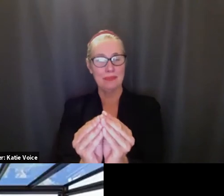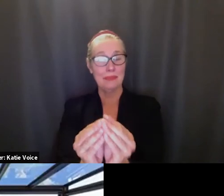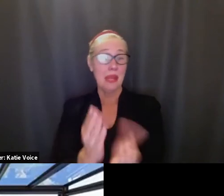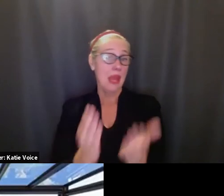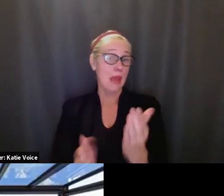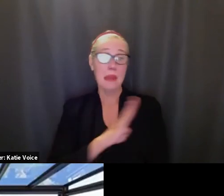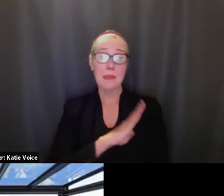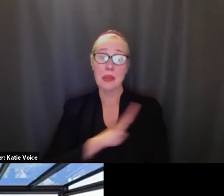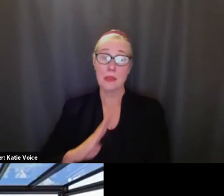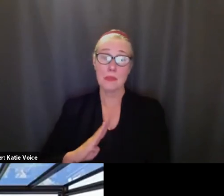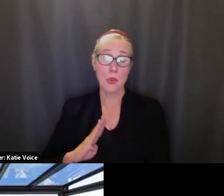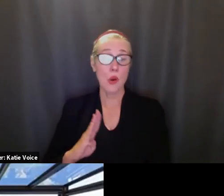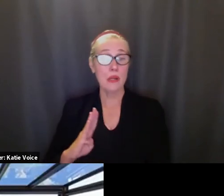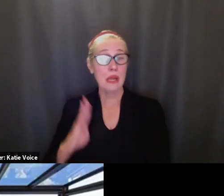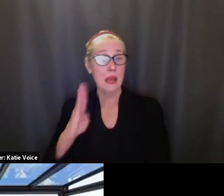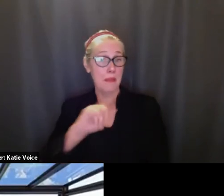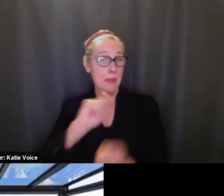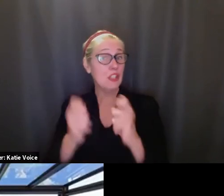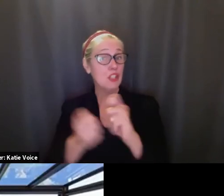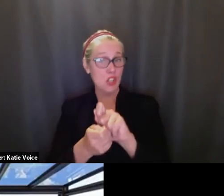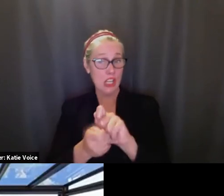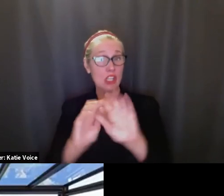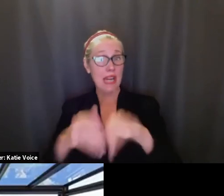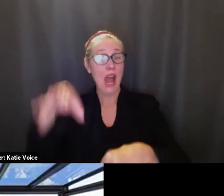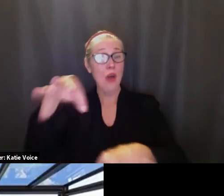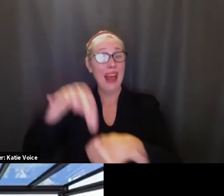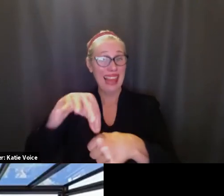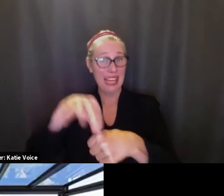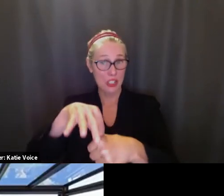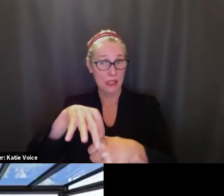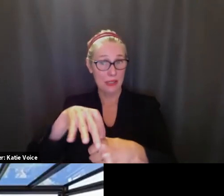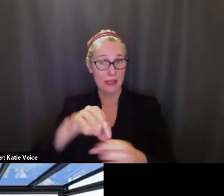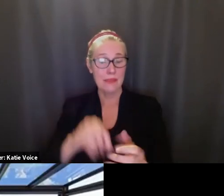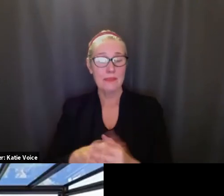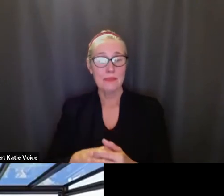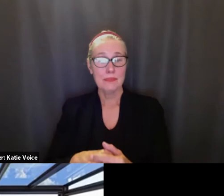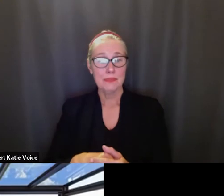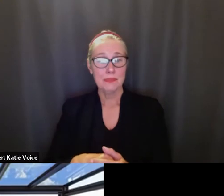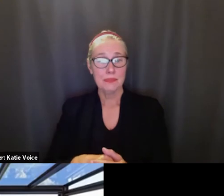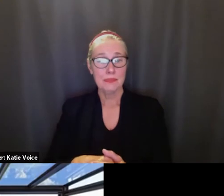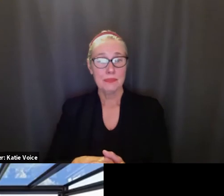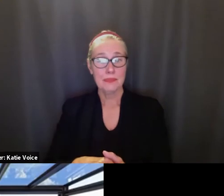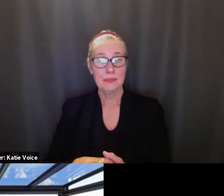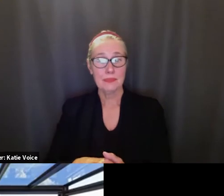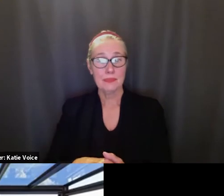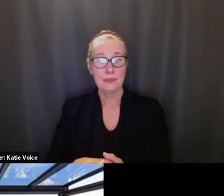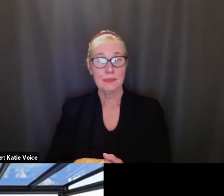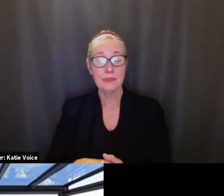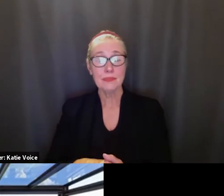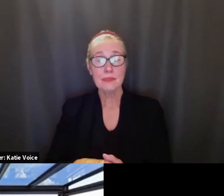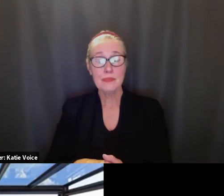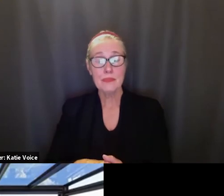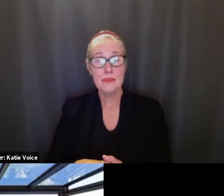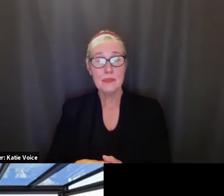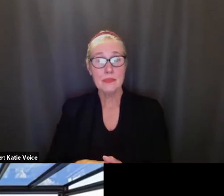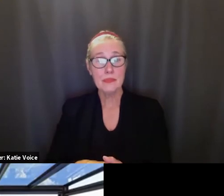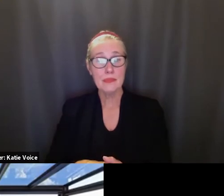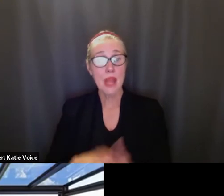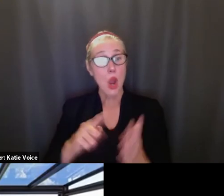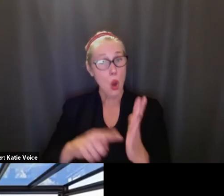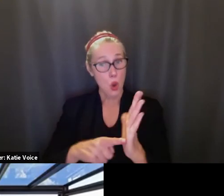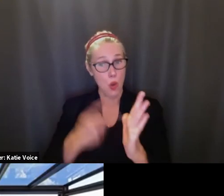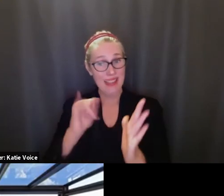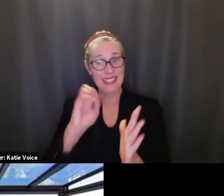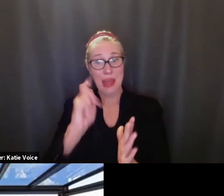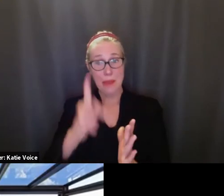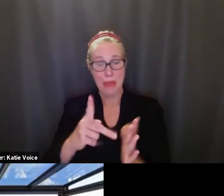consider changing that election method so after that um once once a a map